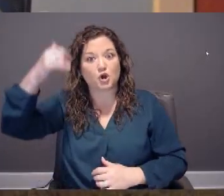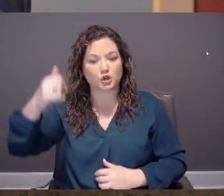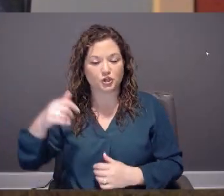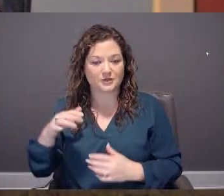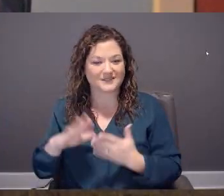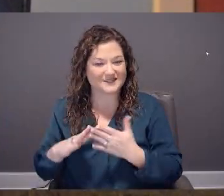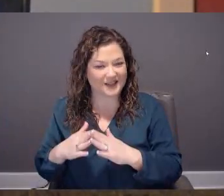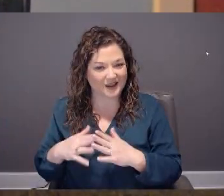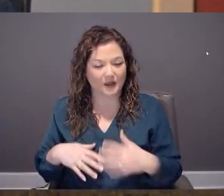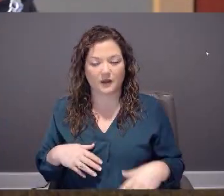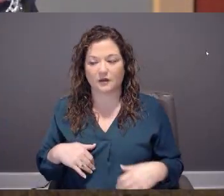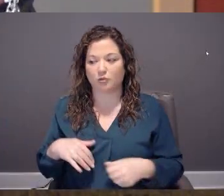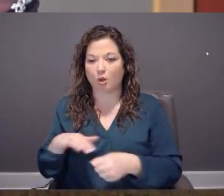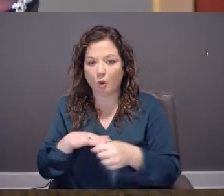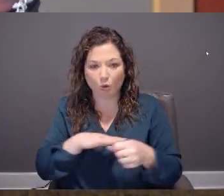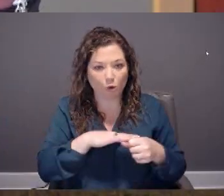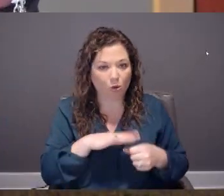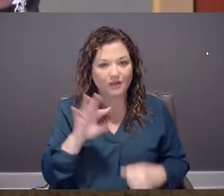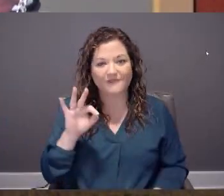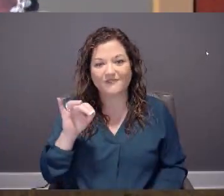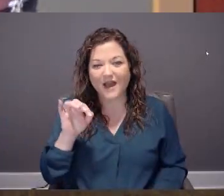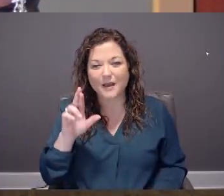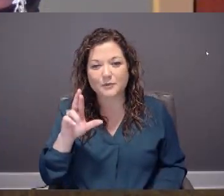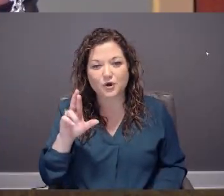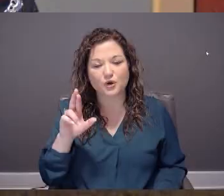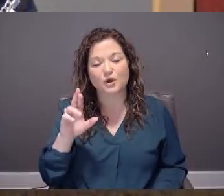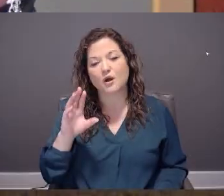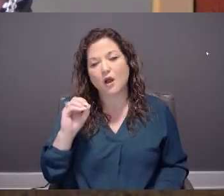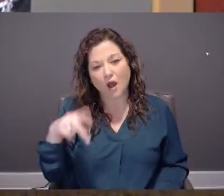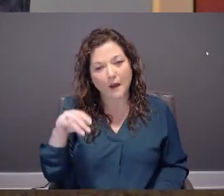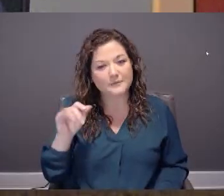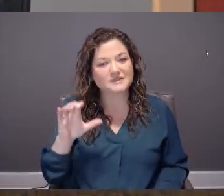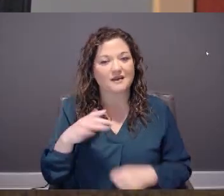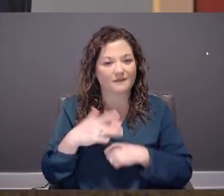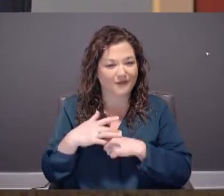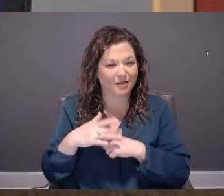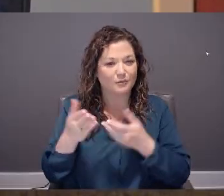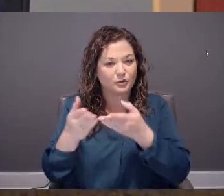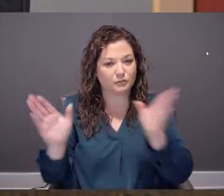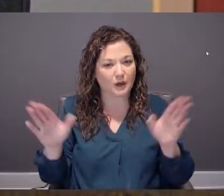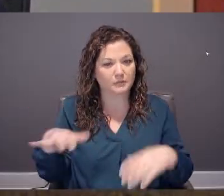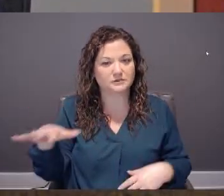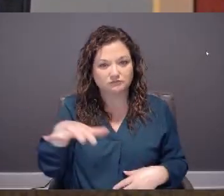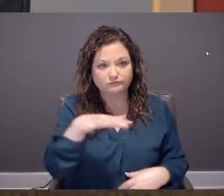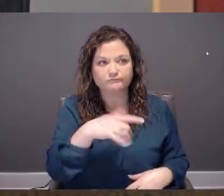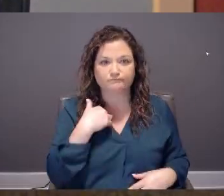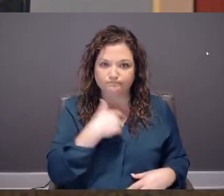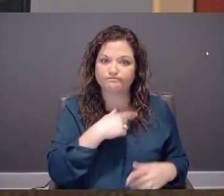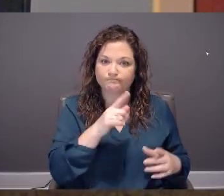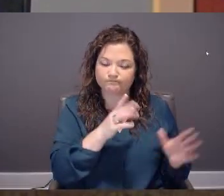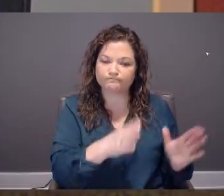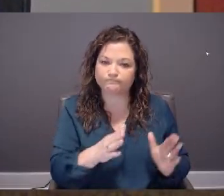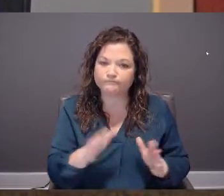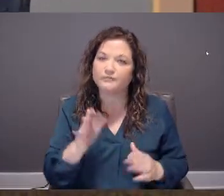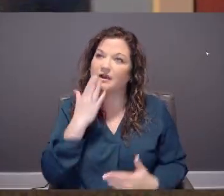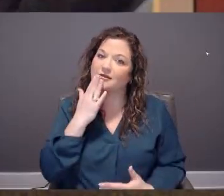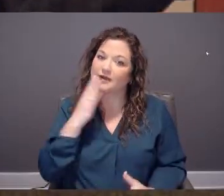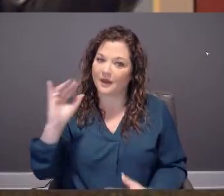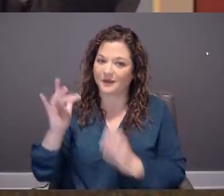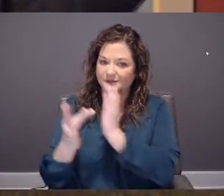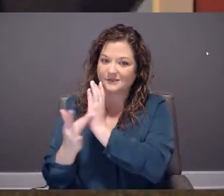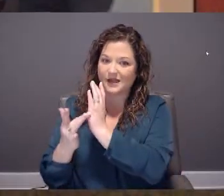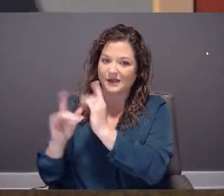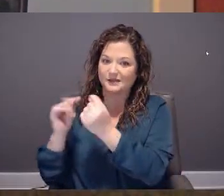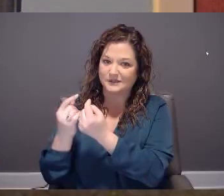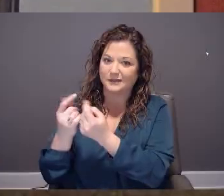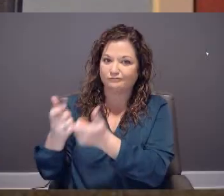localized fiber optics and Wi-Fi available in our public spaces. We've done that strategically, and I want to thank the IT team for that over since